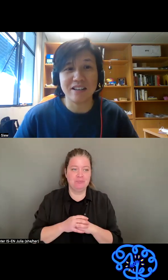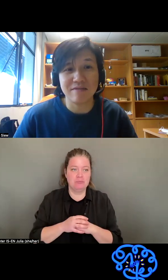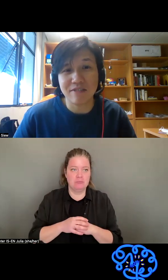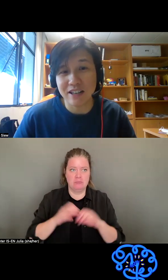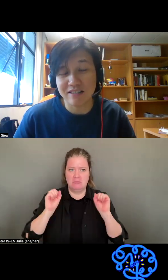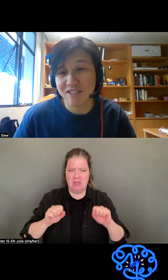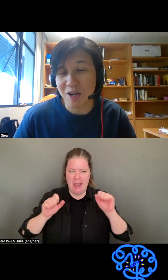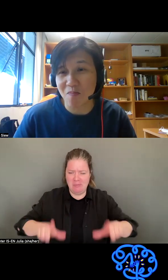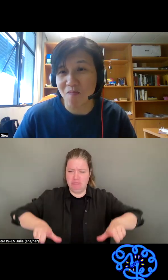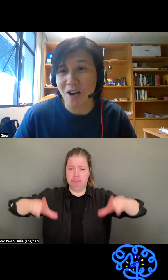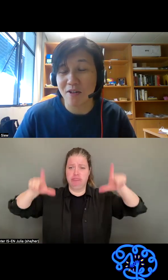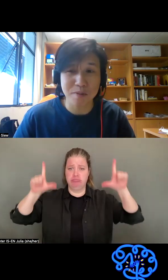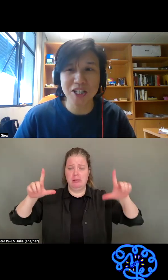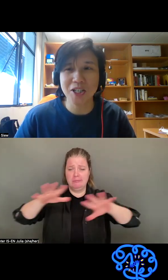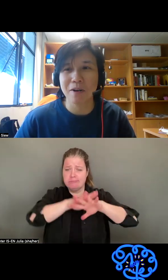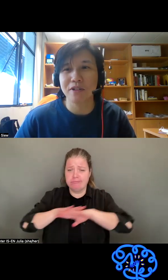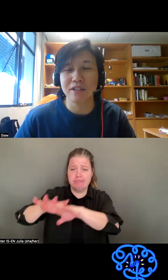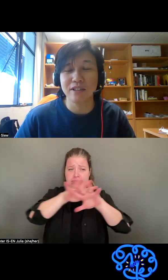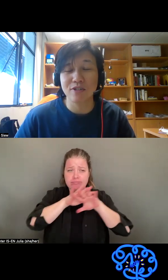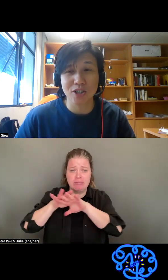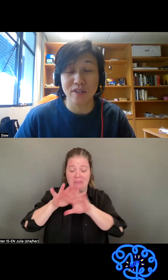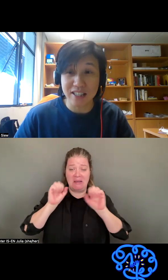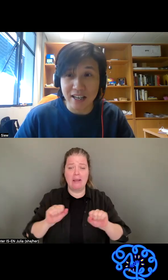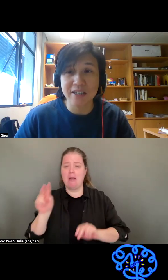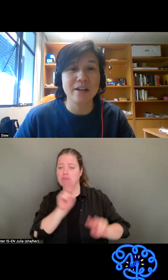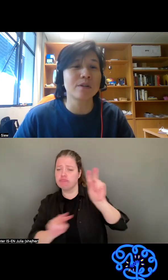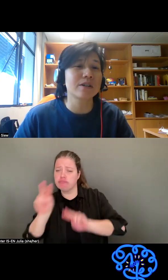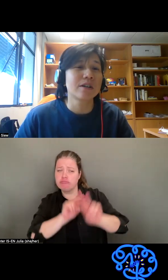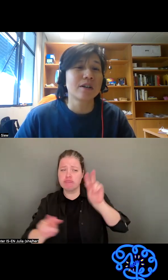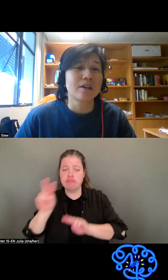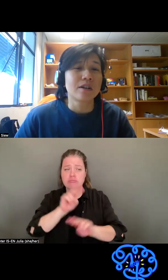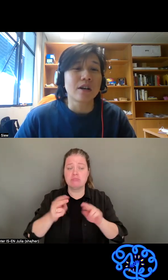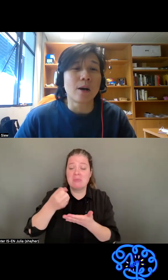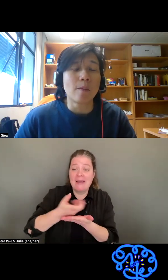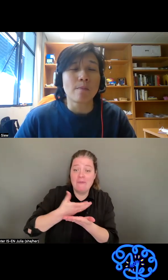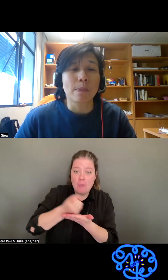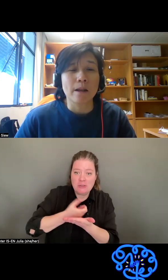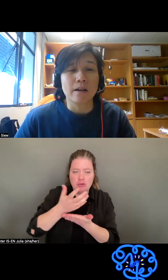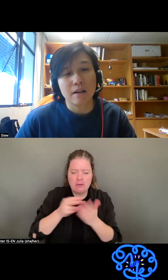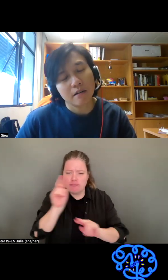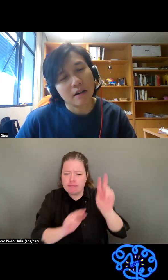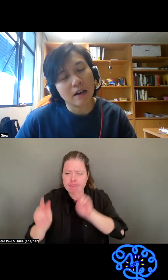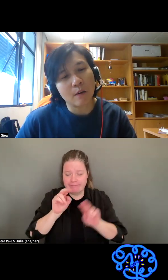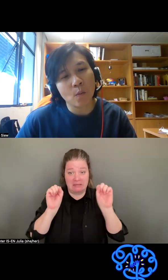and we get some information about the structure of the entire network. Um,